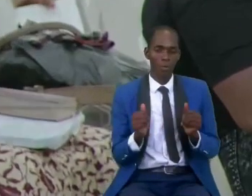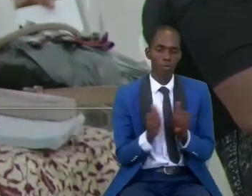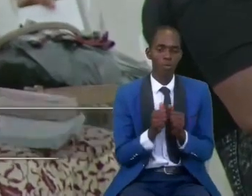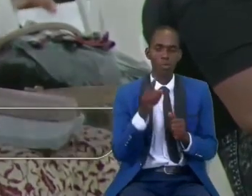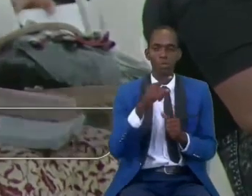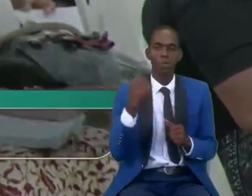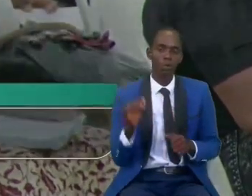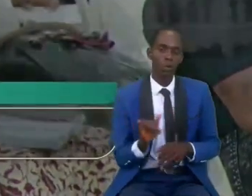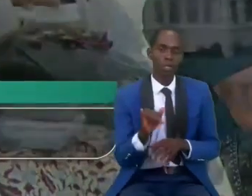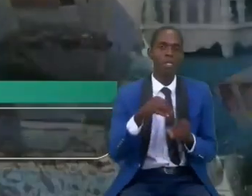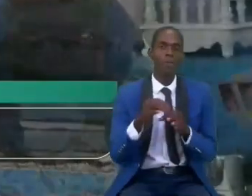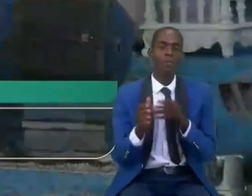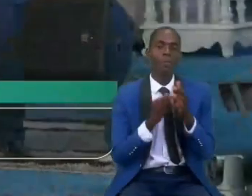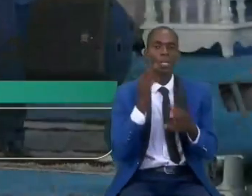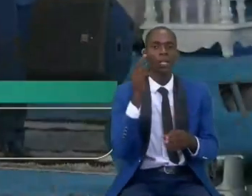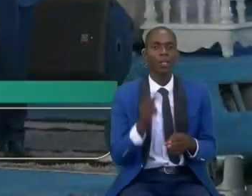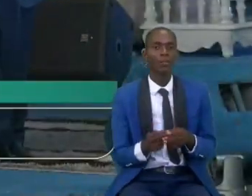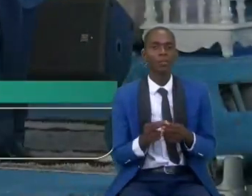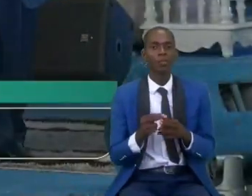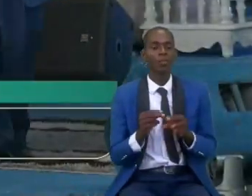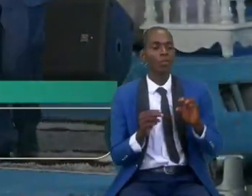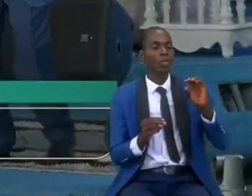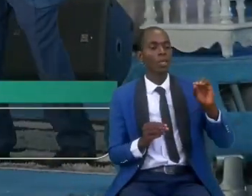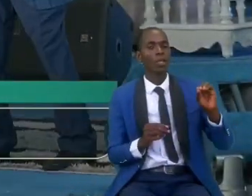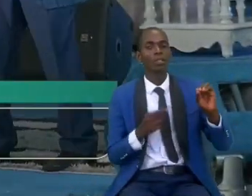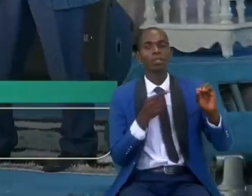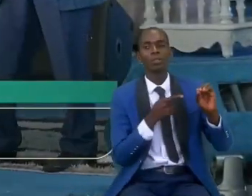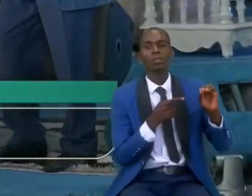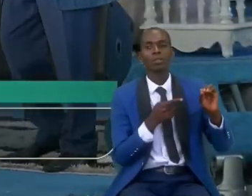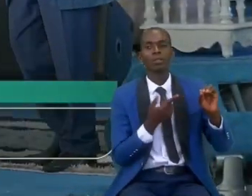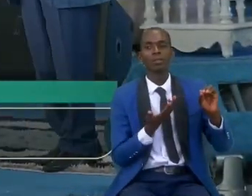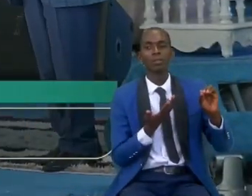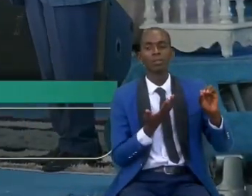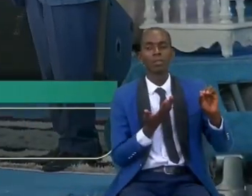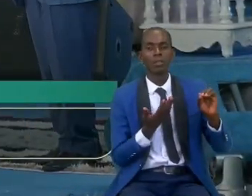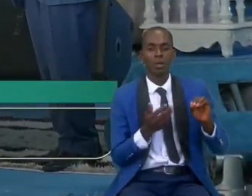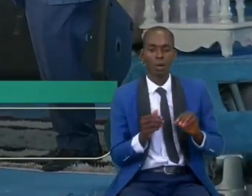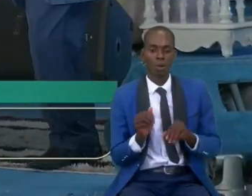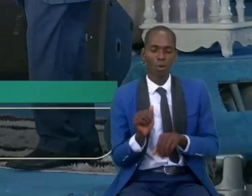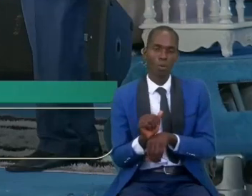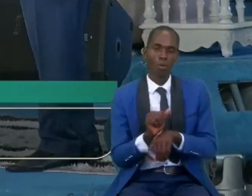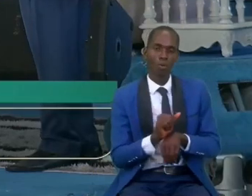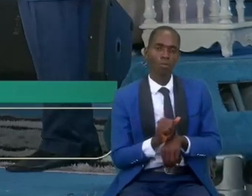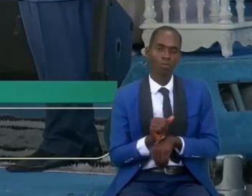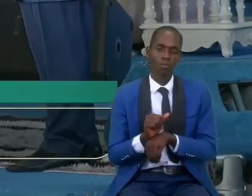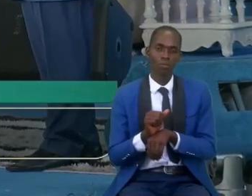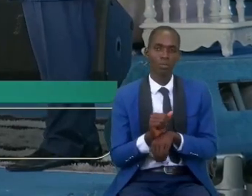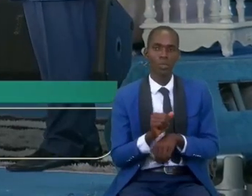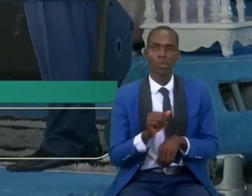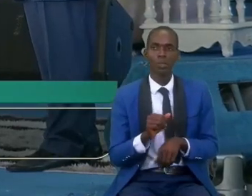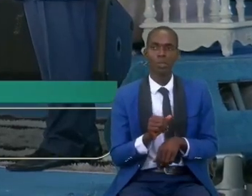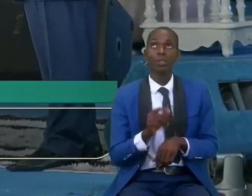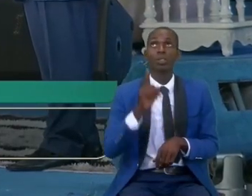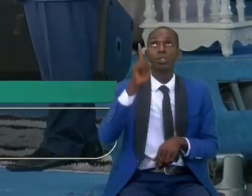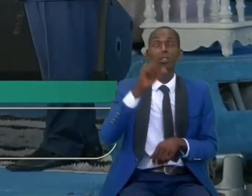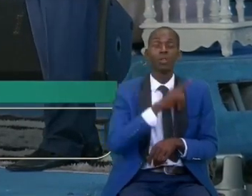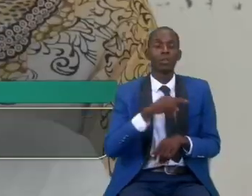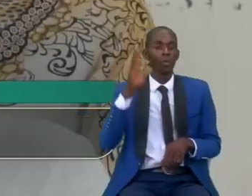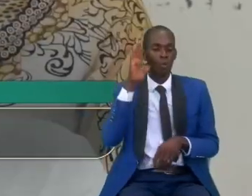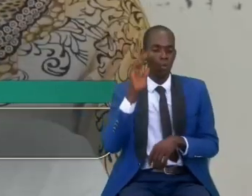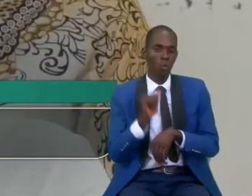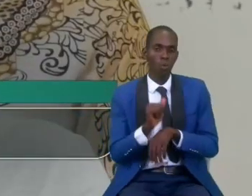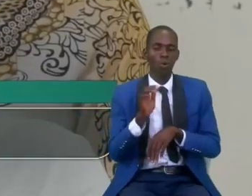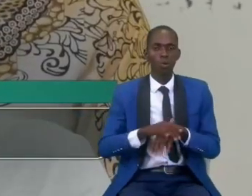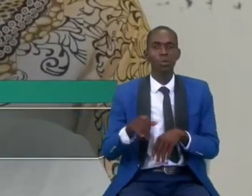is operation. He will operate on you. I said he'll operate on you.